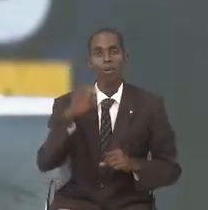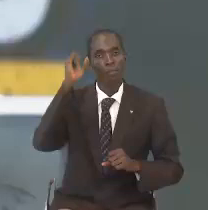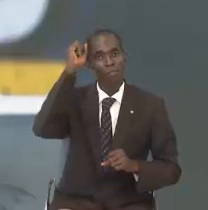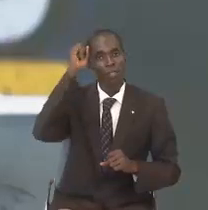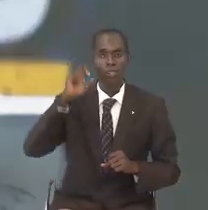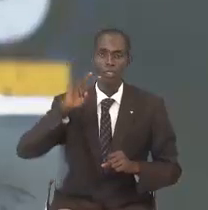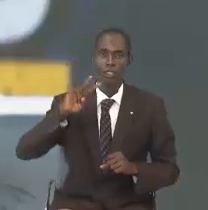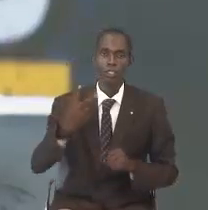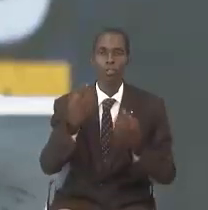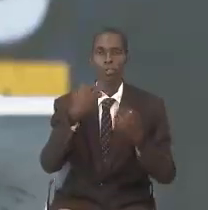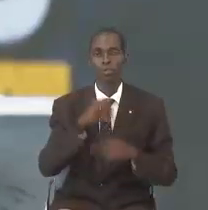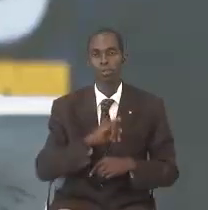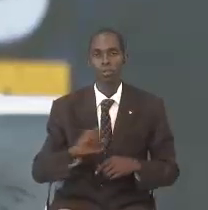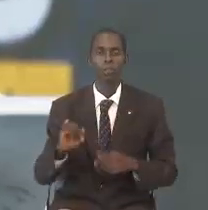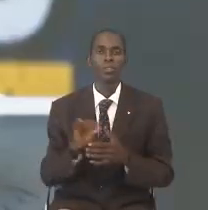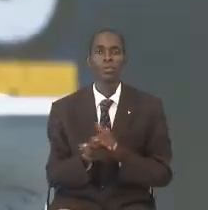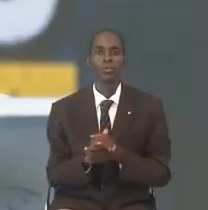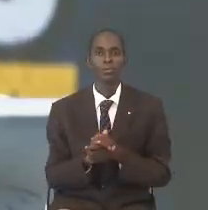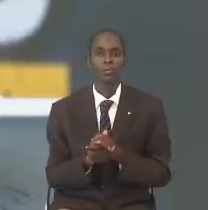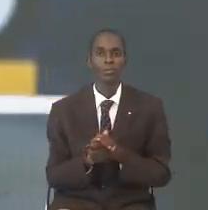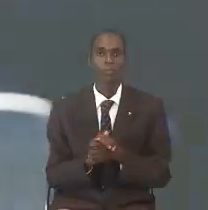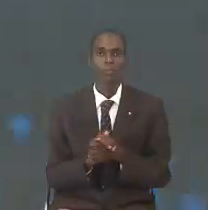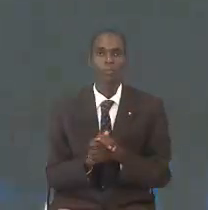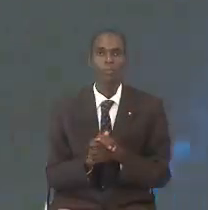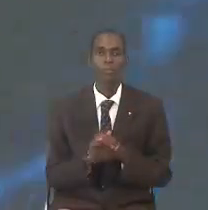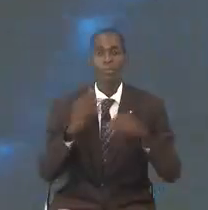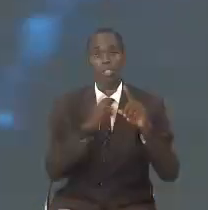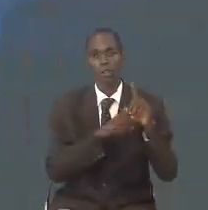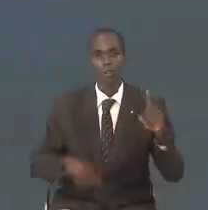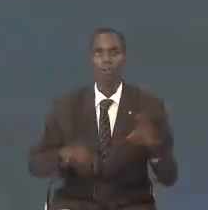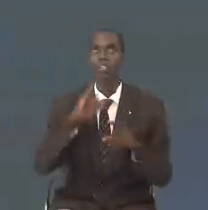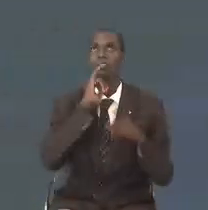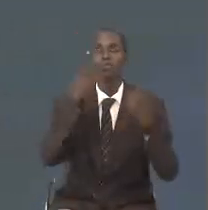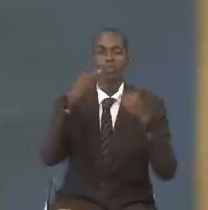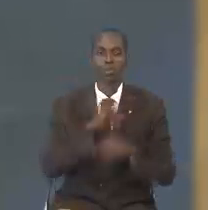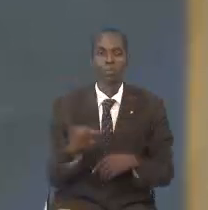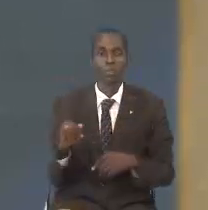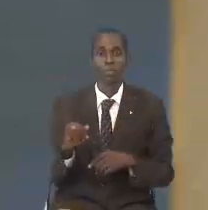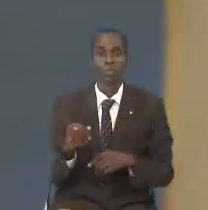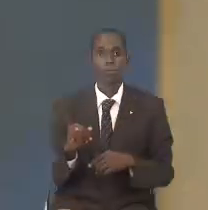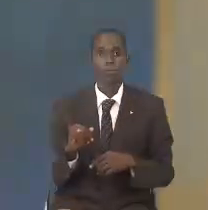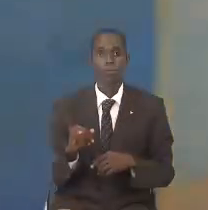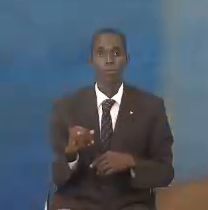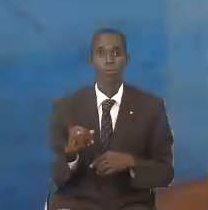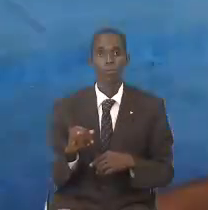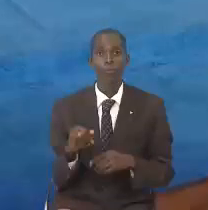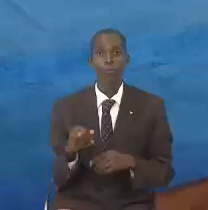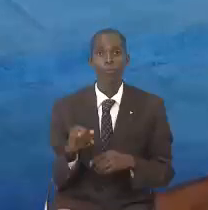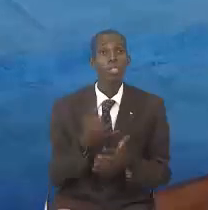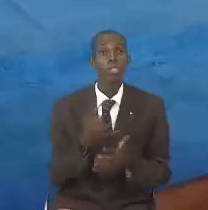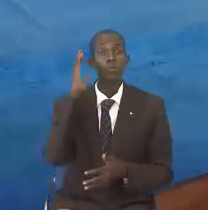his second coming. The Lord is coming. It will be